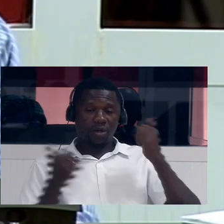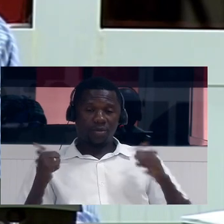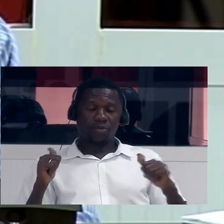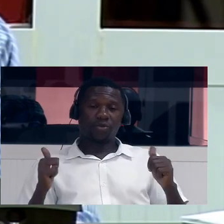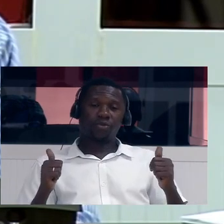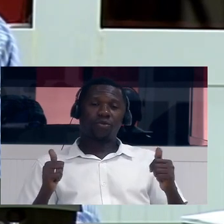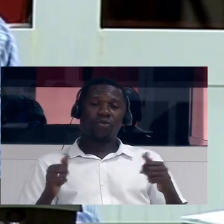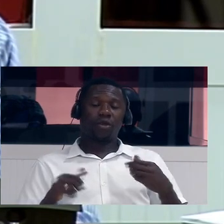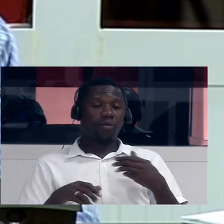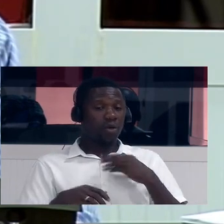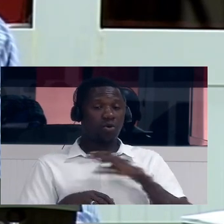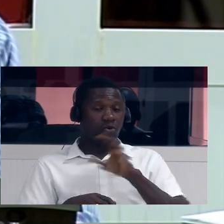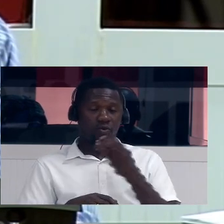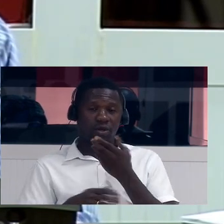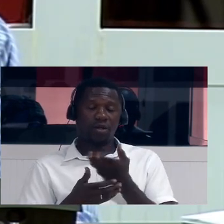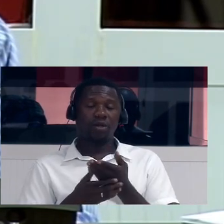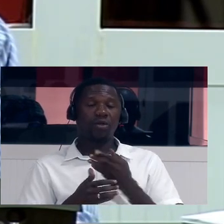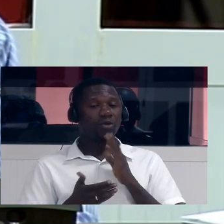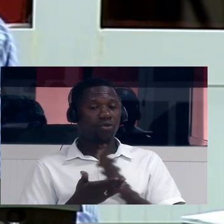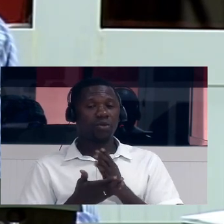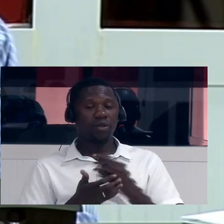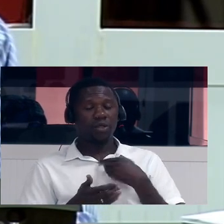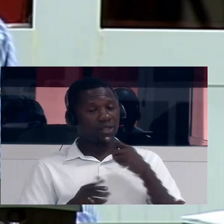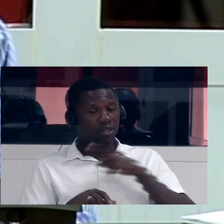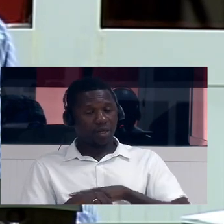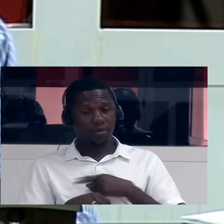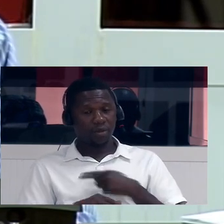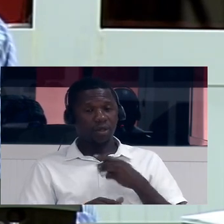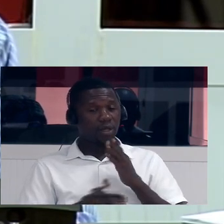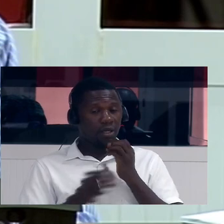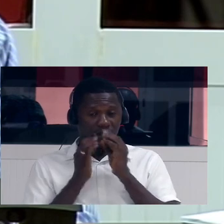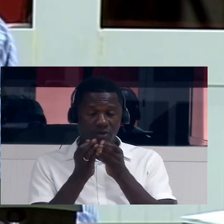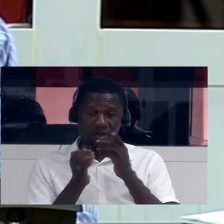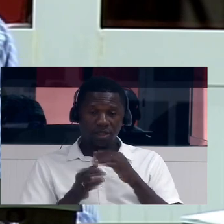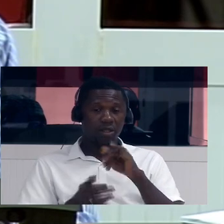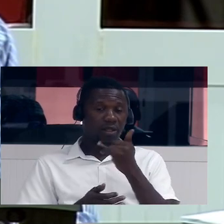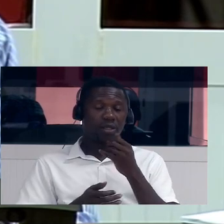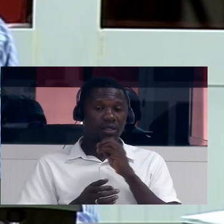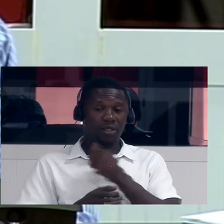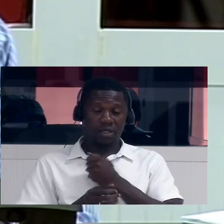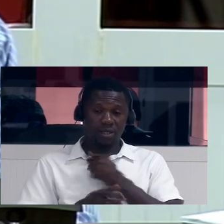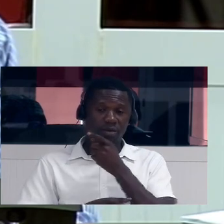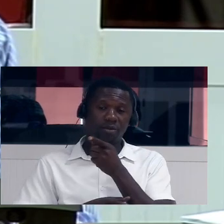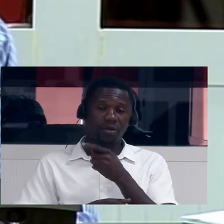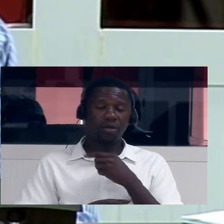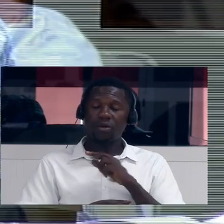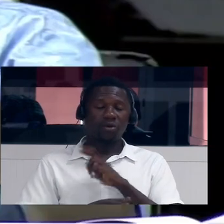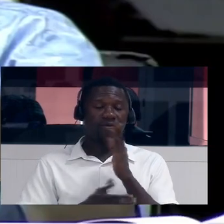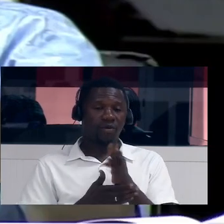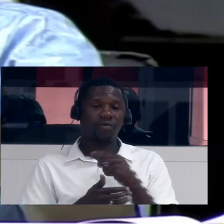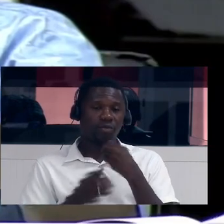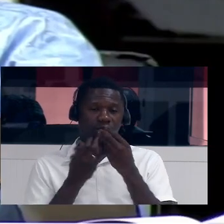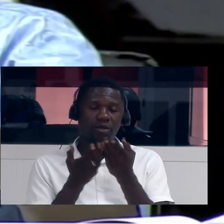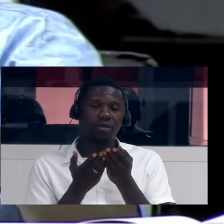unwilling. It's just that I cannot, at this point in time, tell you that, yes, he threatened them. That would be unfair for me to say. I will not say so. And why